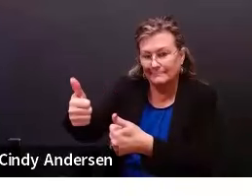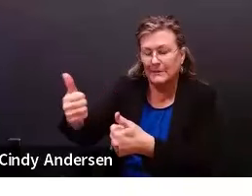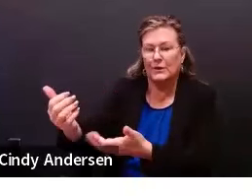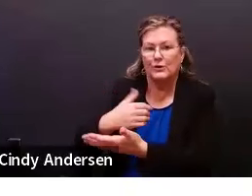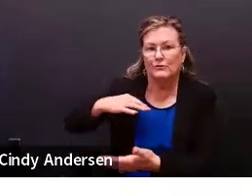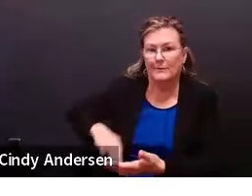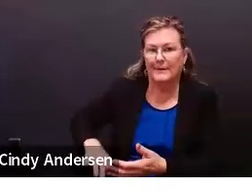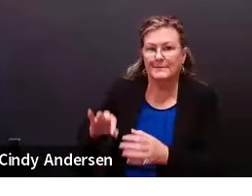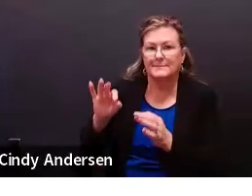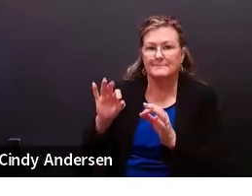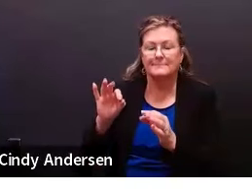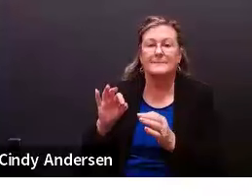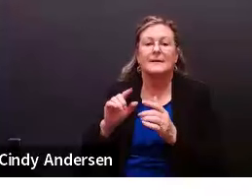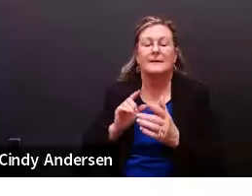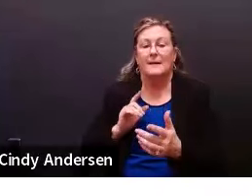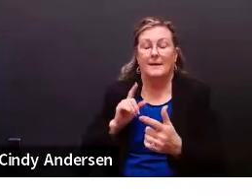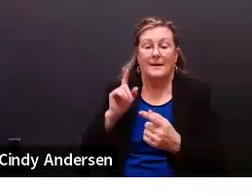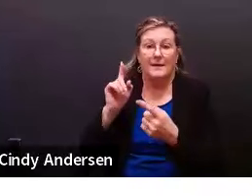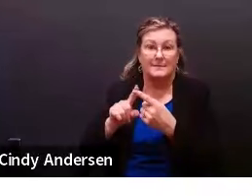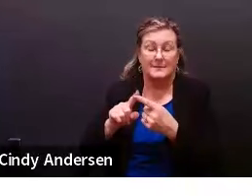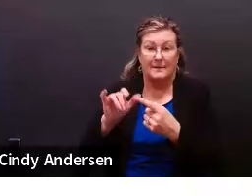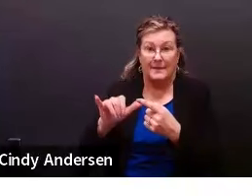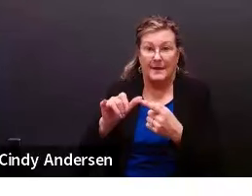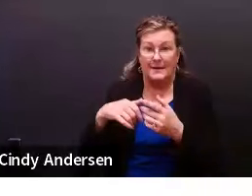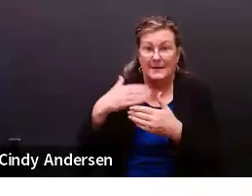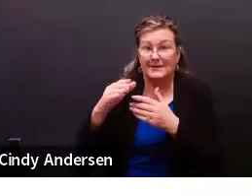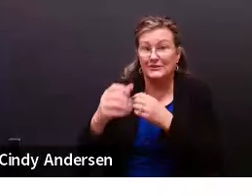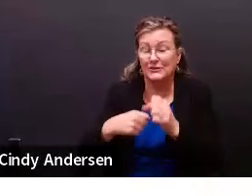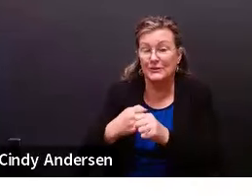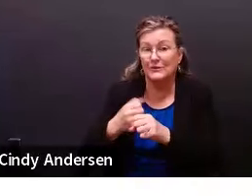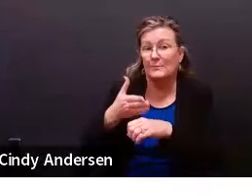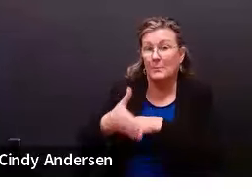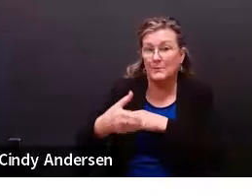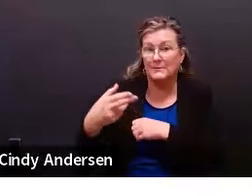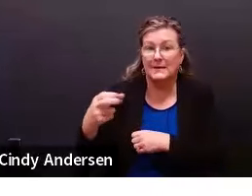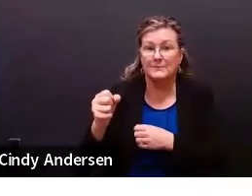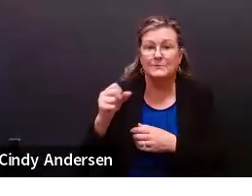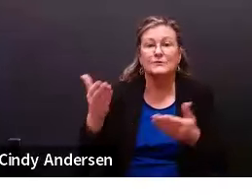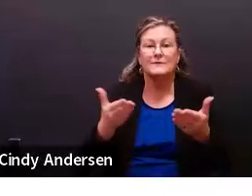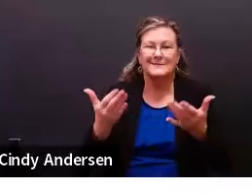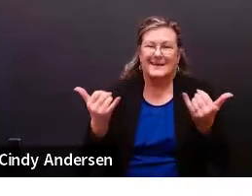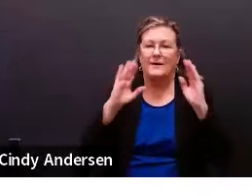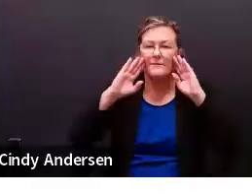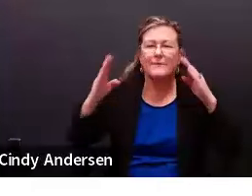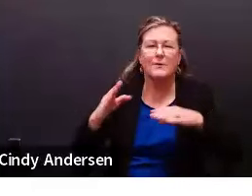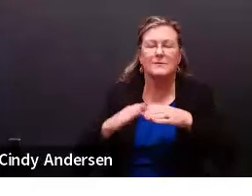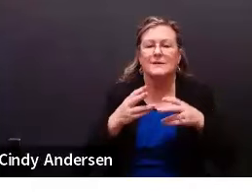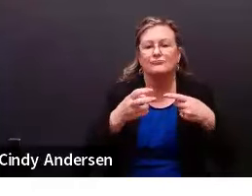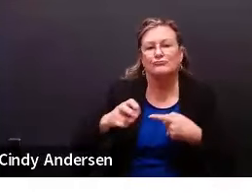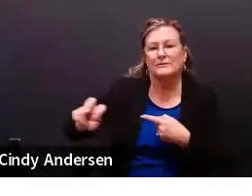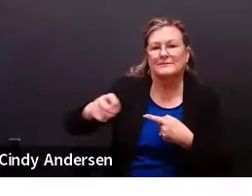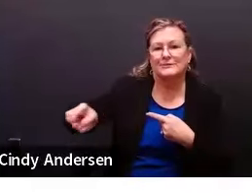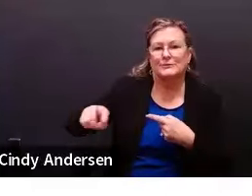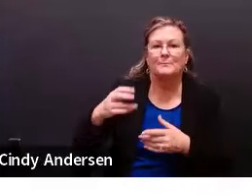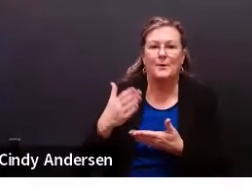credits up into your 12th grade year, and that when you move now on to post-high services, you can really focus on that transition